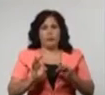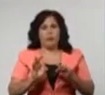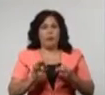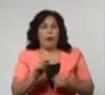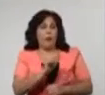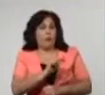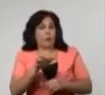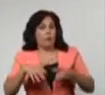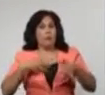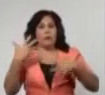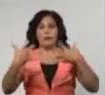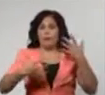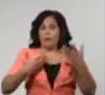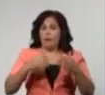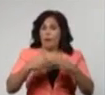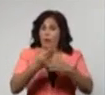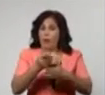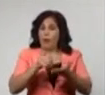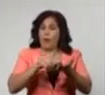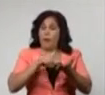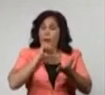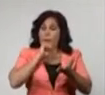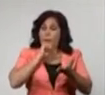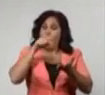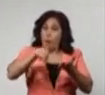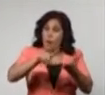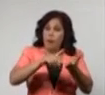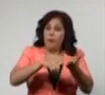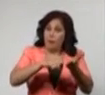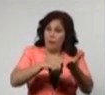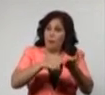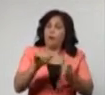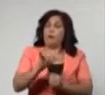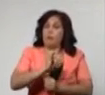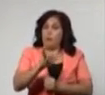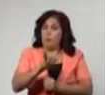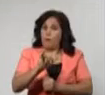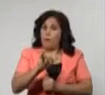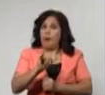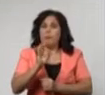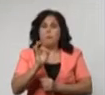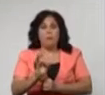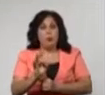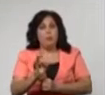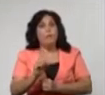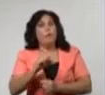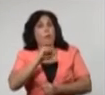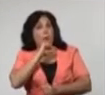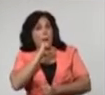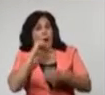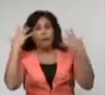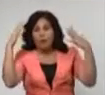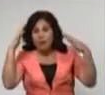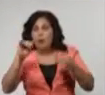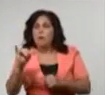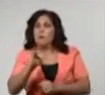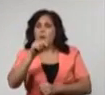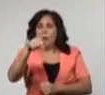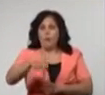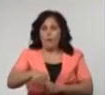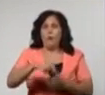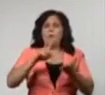celebrated Mother's Day also, and just as we did then, we advised people to stay